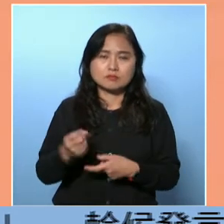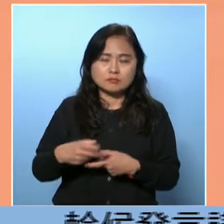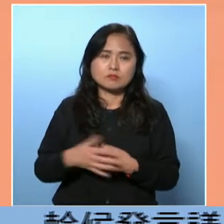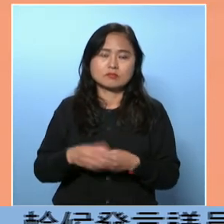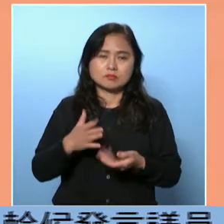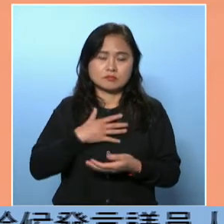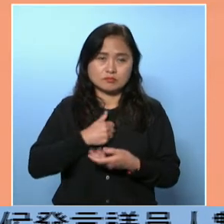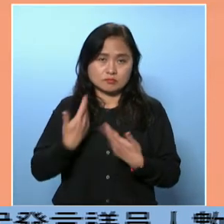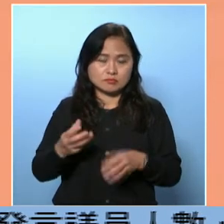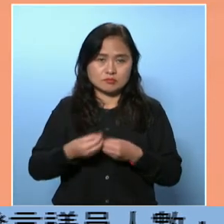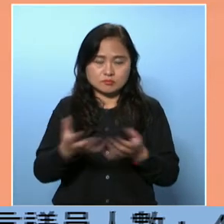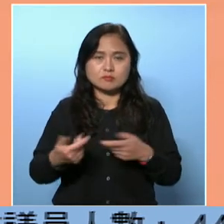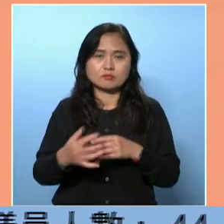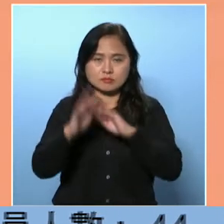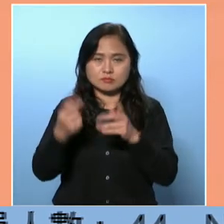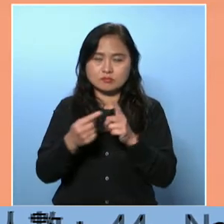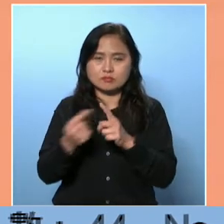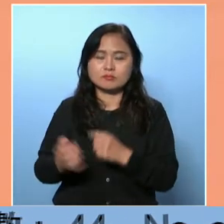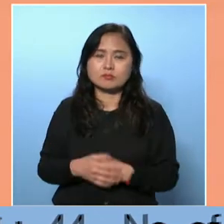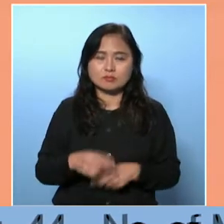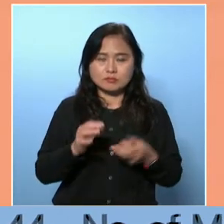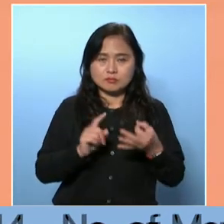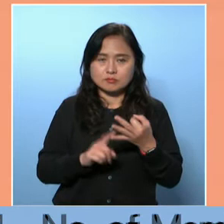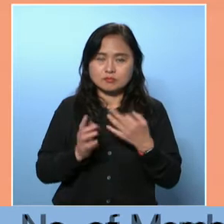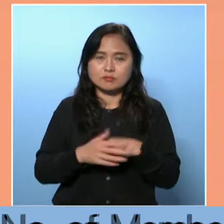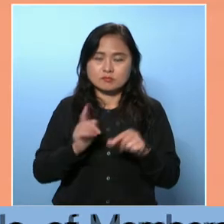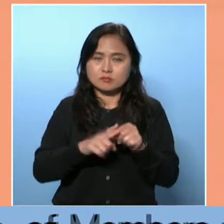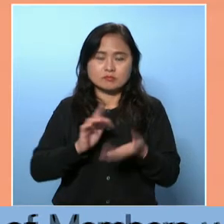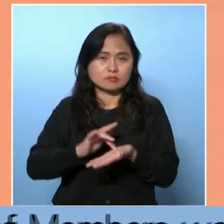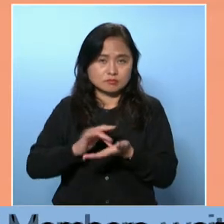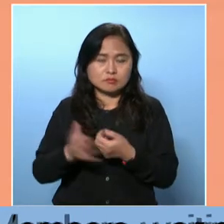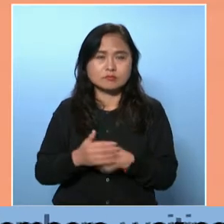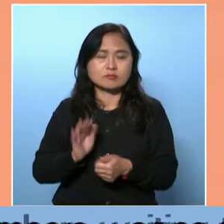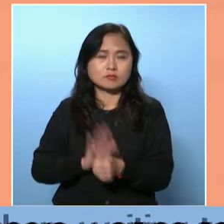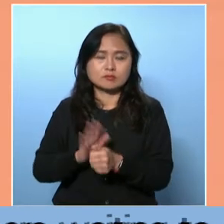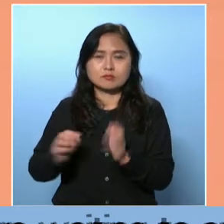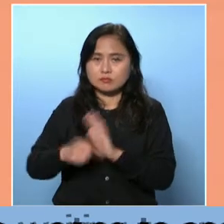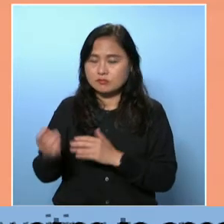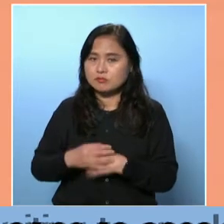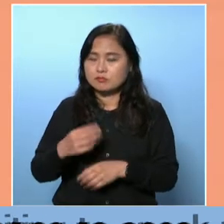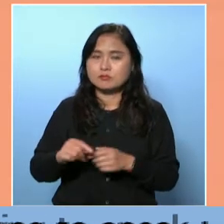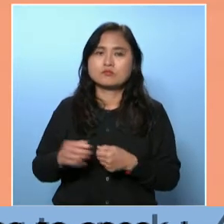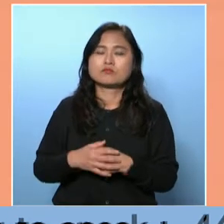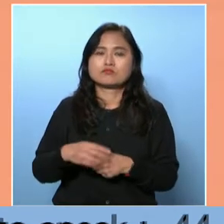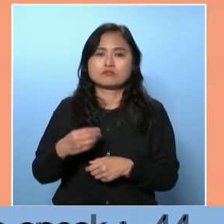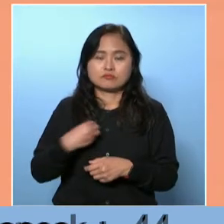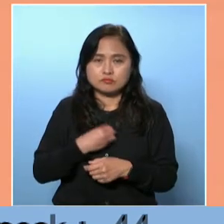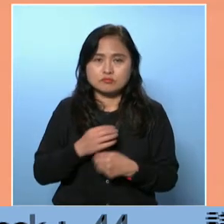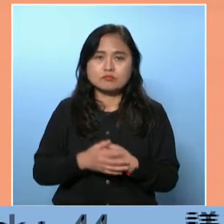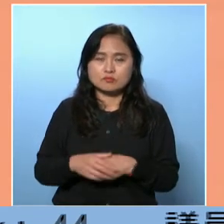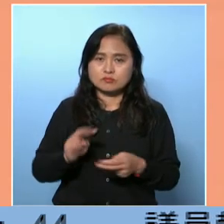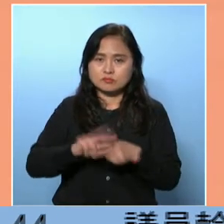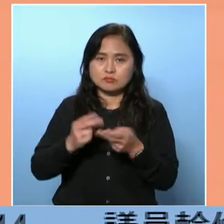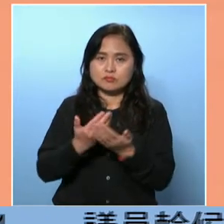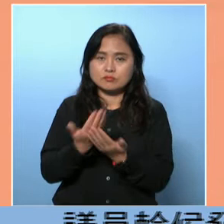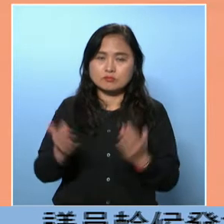and distribute already procured kits to people as soon as possible. The government should